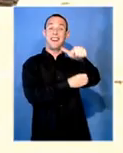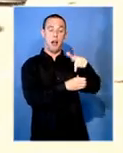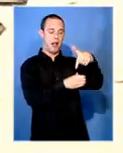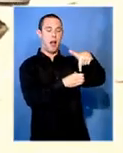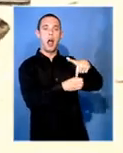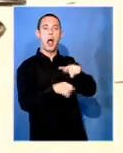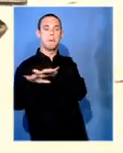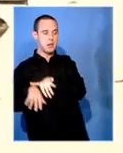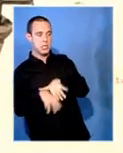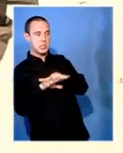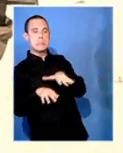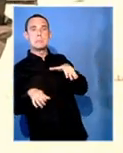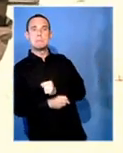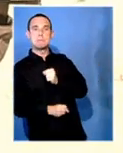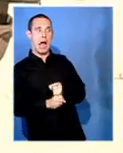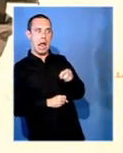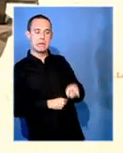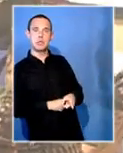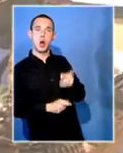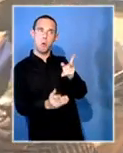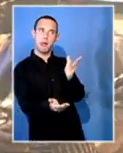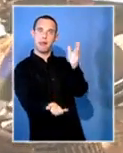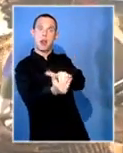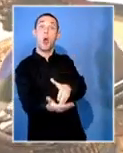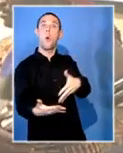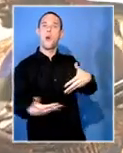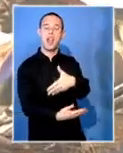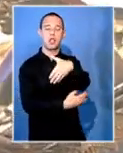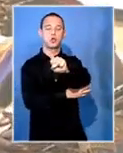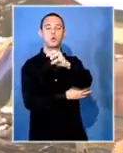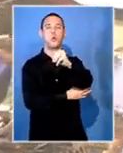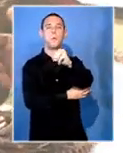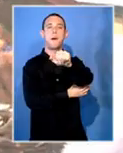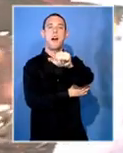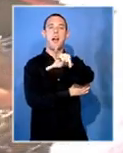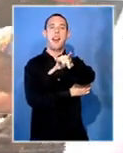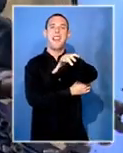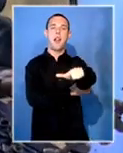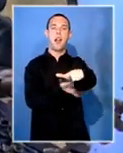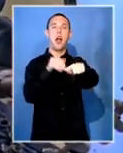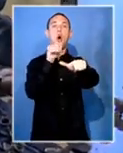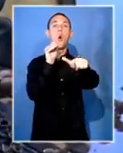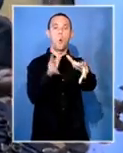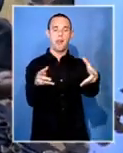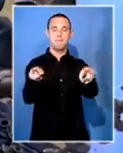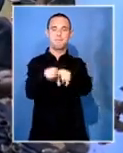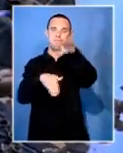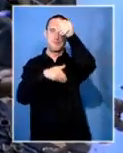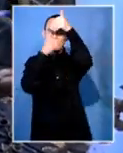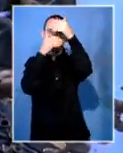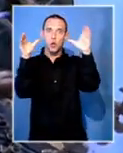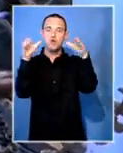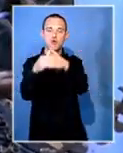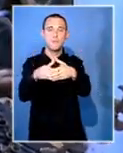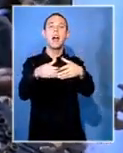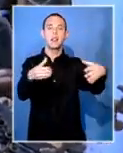raised fears and confirmation that they are heading to Somalia to fight alongside the Al-Qaeda-linked militant group. There are also reports that the U.S. raid